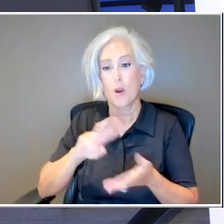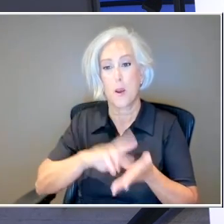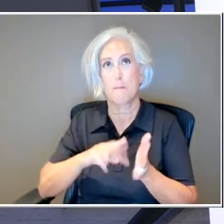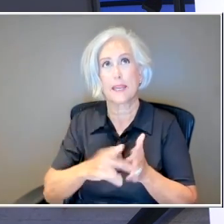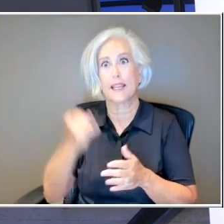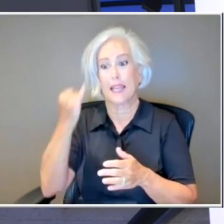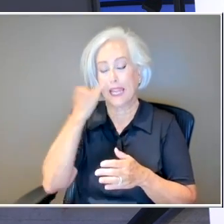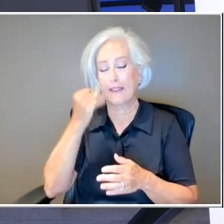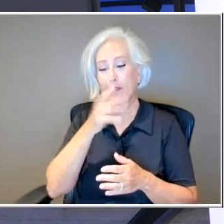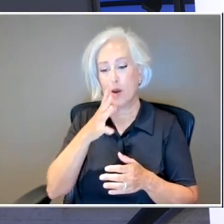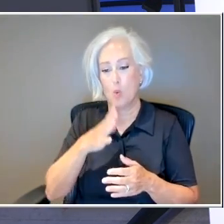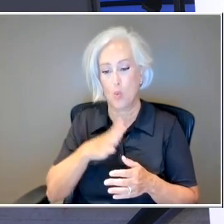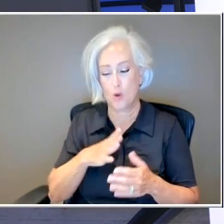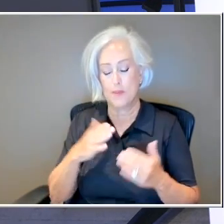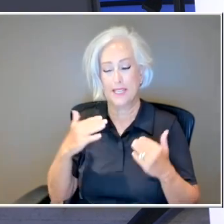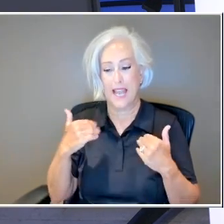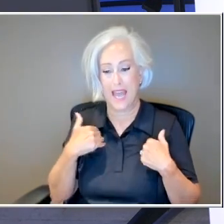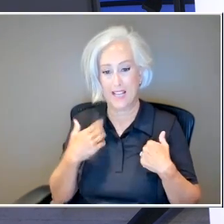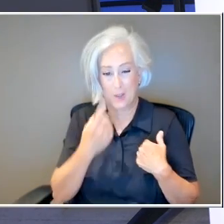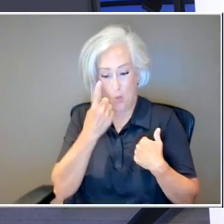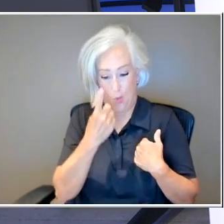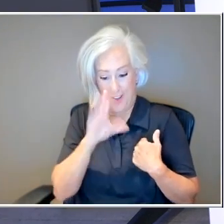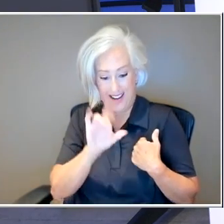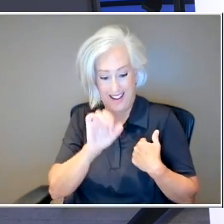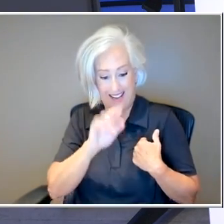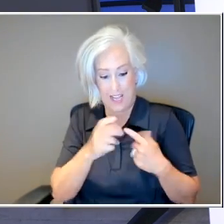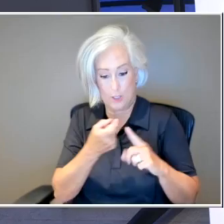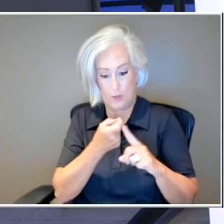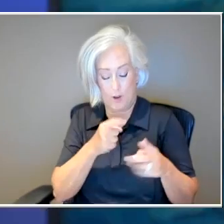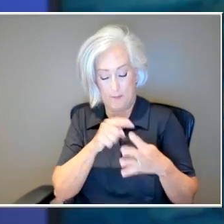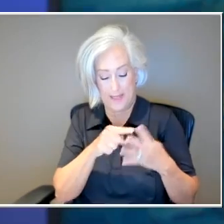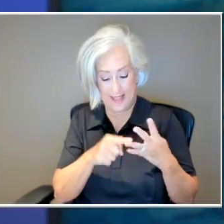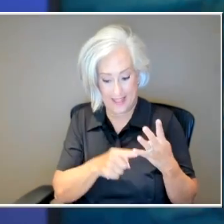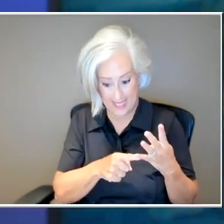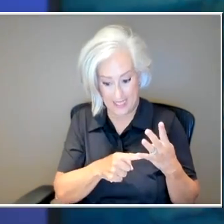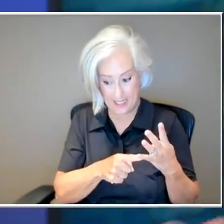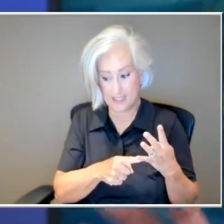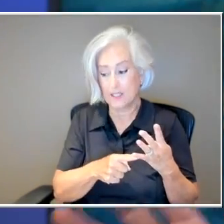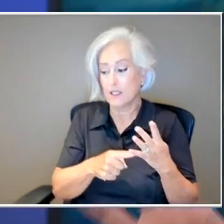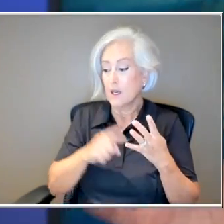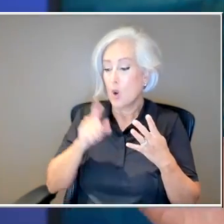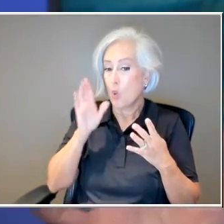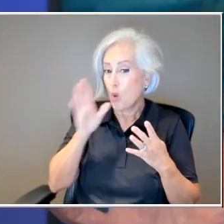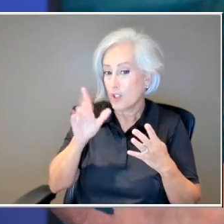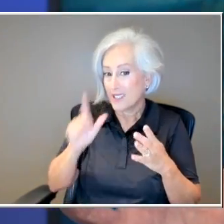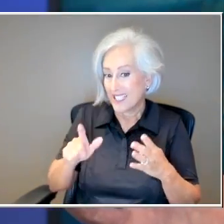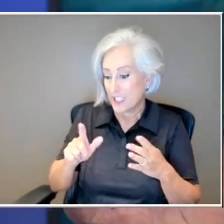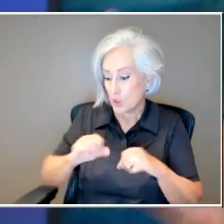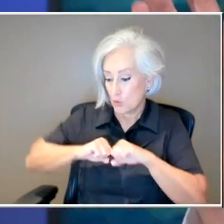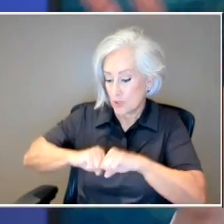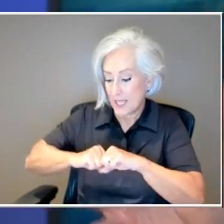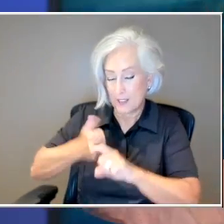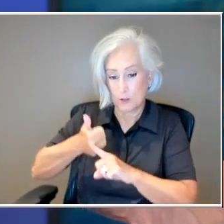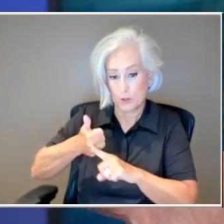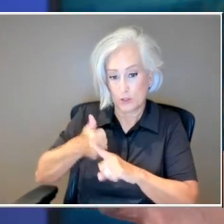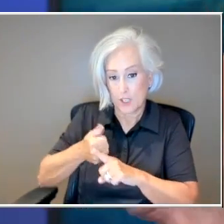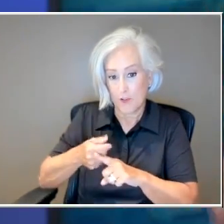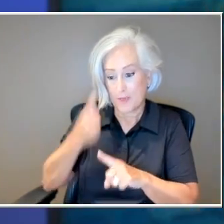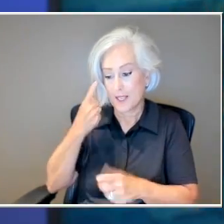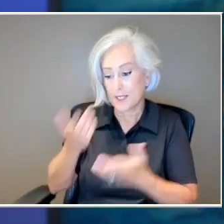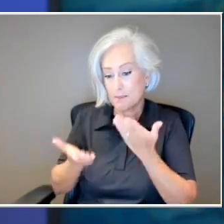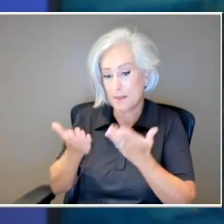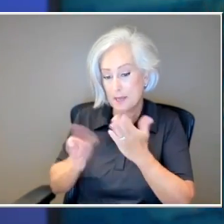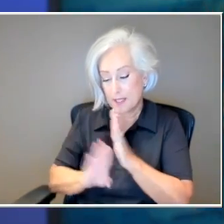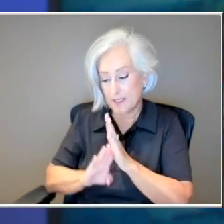to be taking those precautions because of developing others? That's a great question. There are many different gene